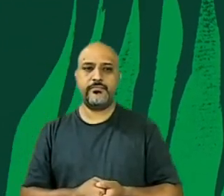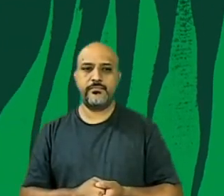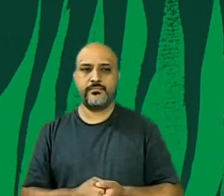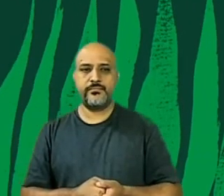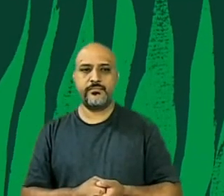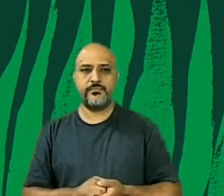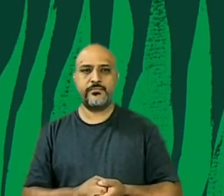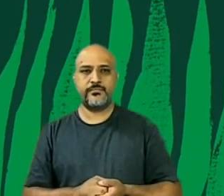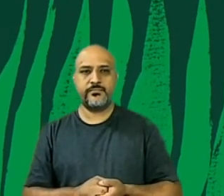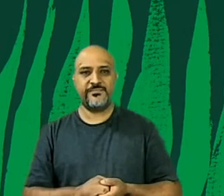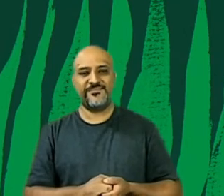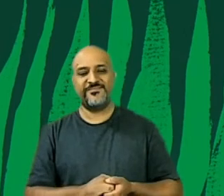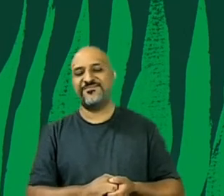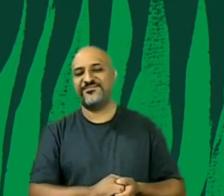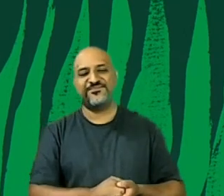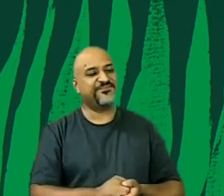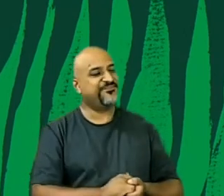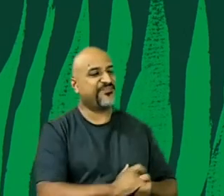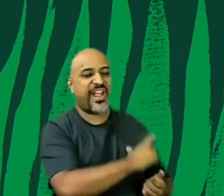So